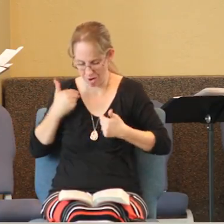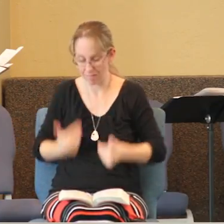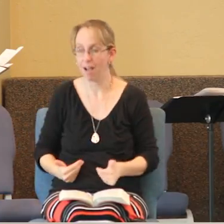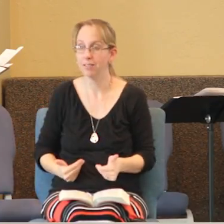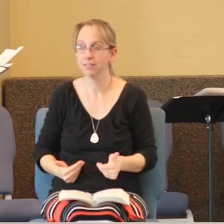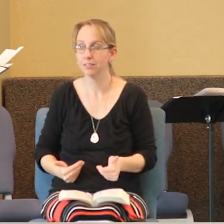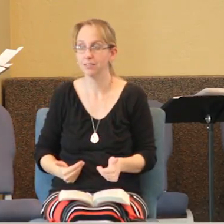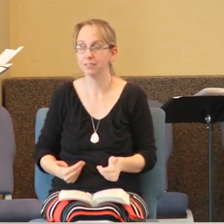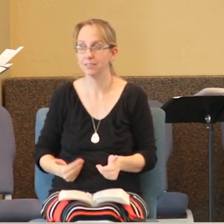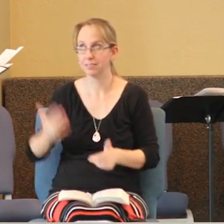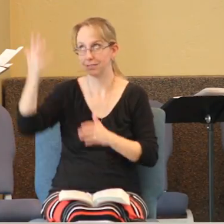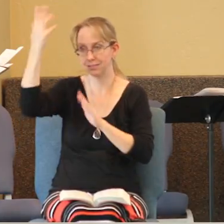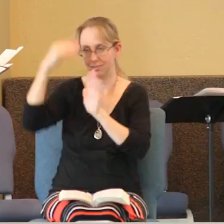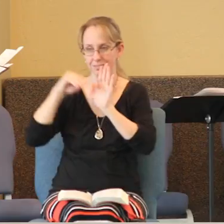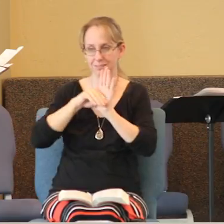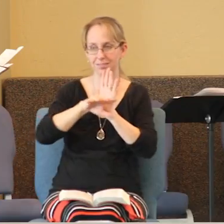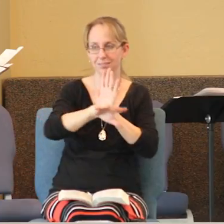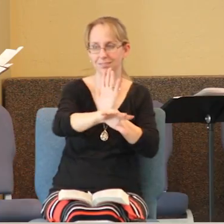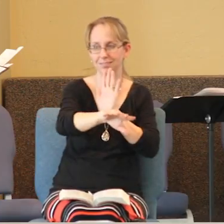shines to Him.